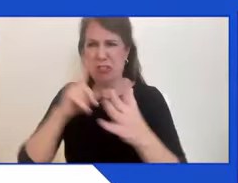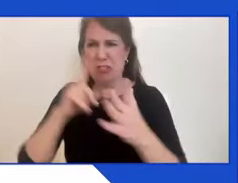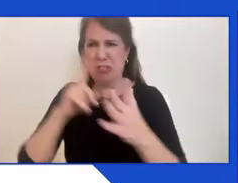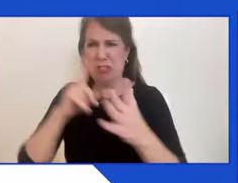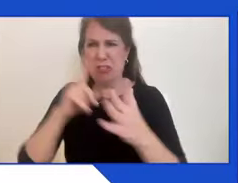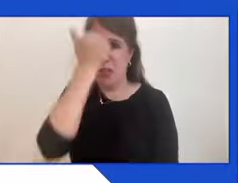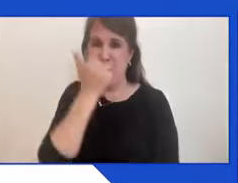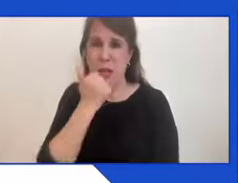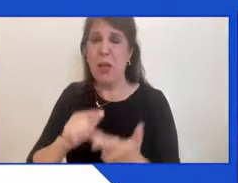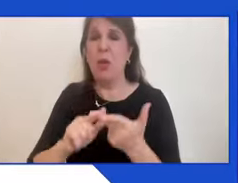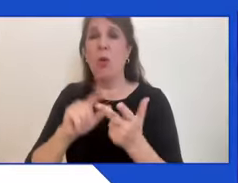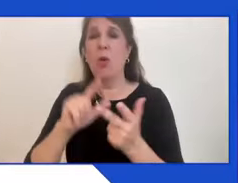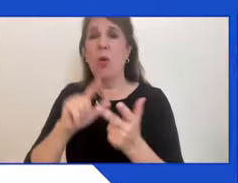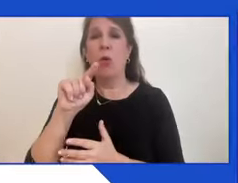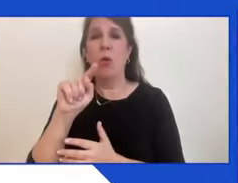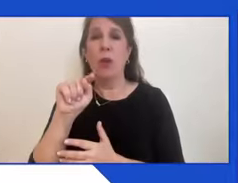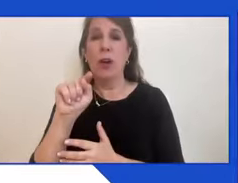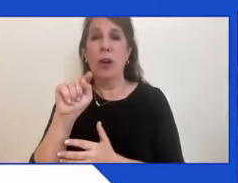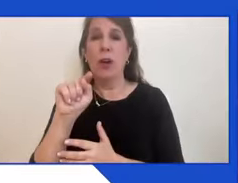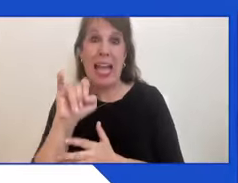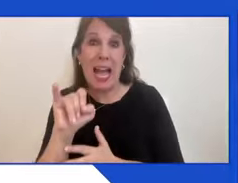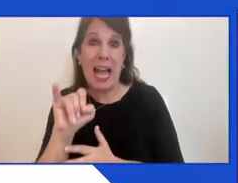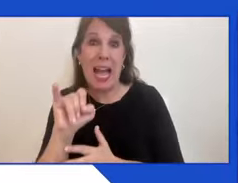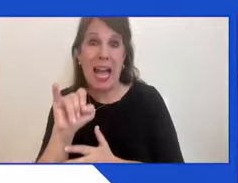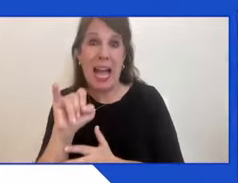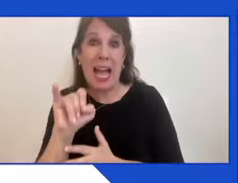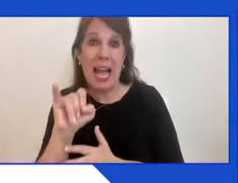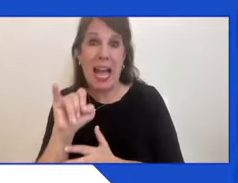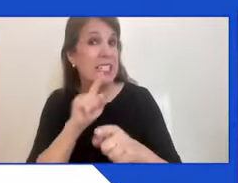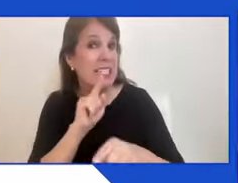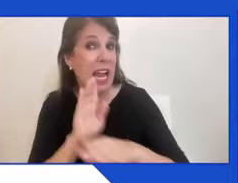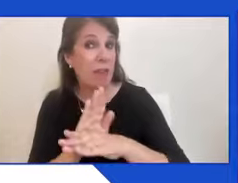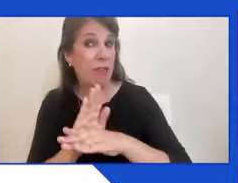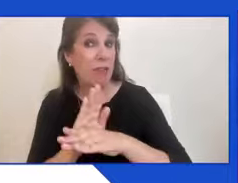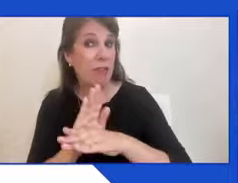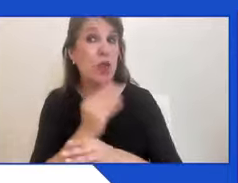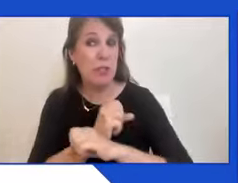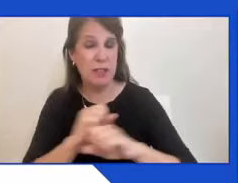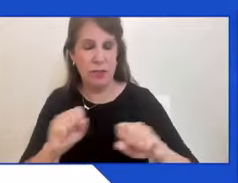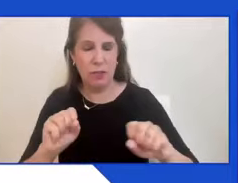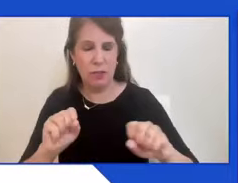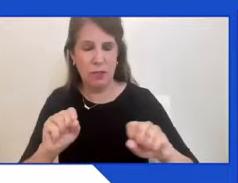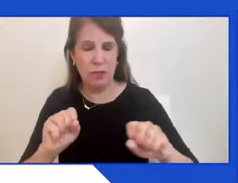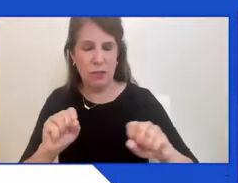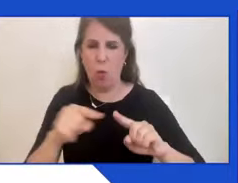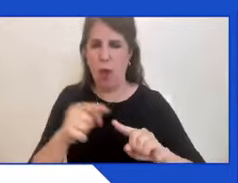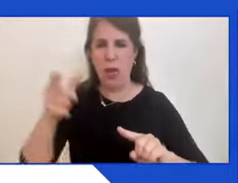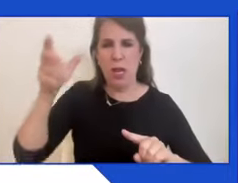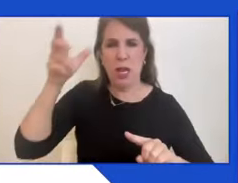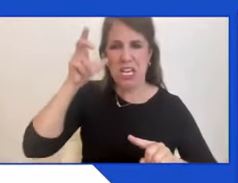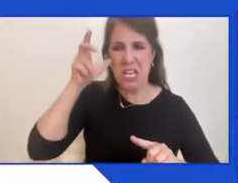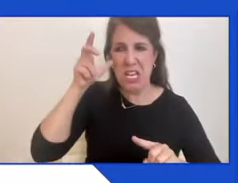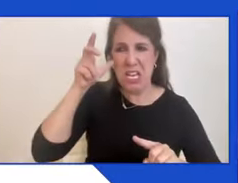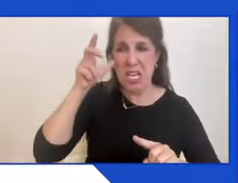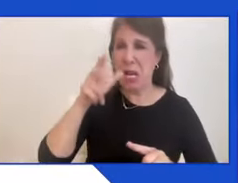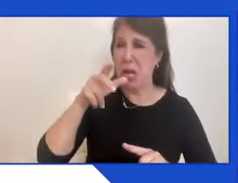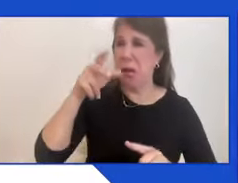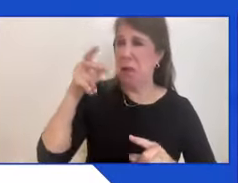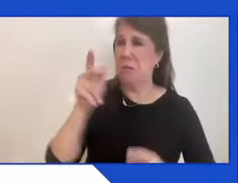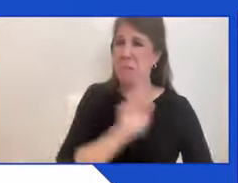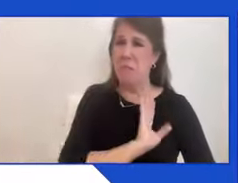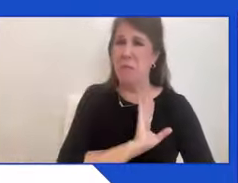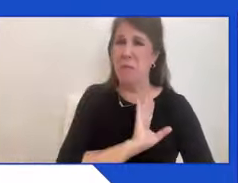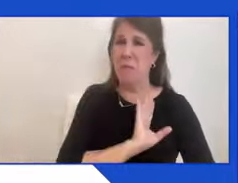When we hear genocidal chants, my GW peers and I, from organizations like Chabad